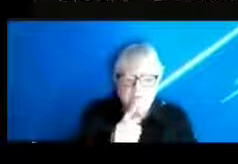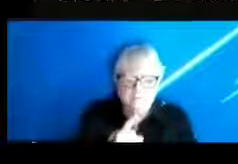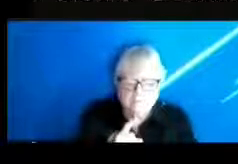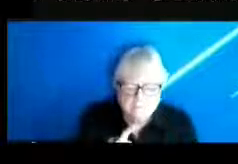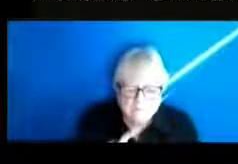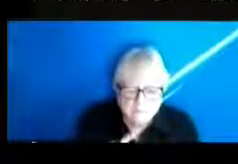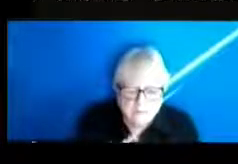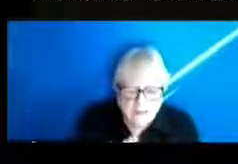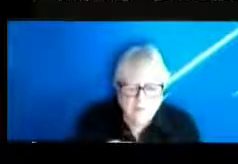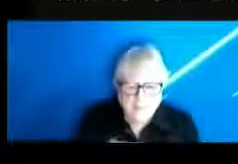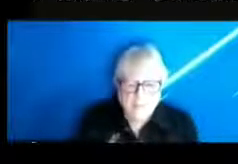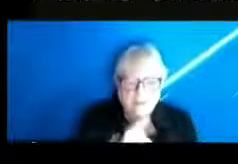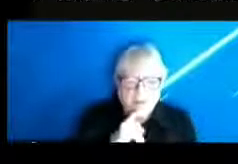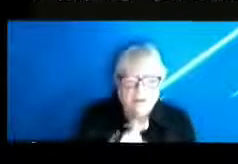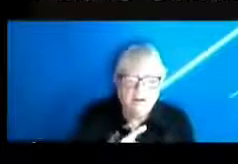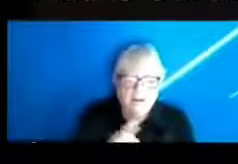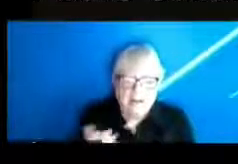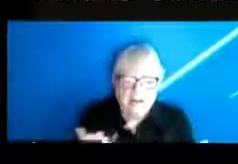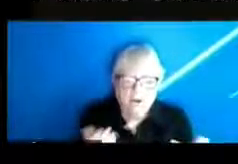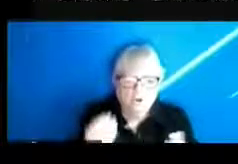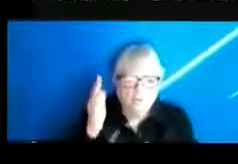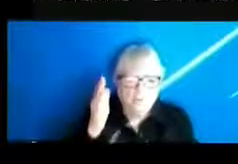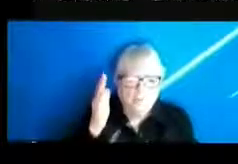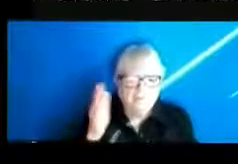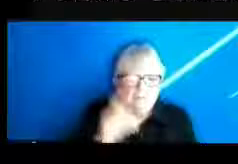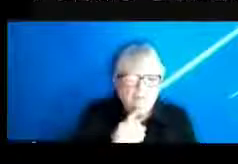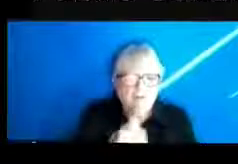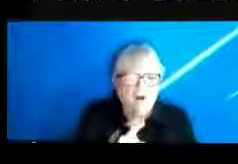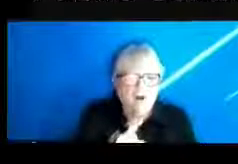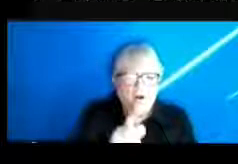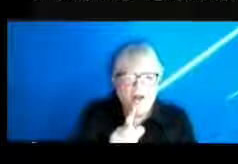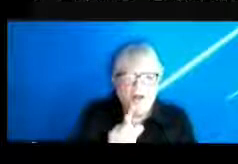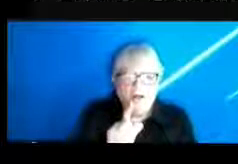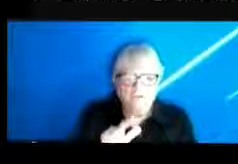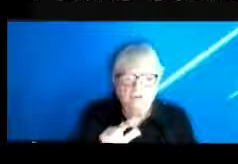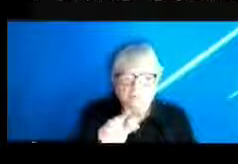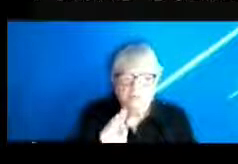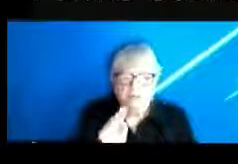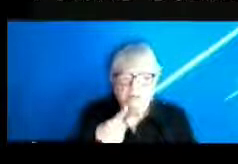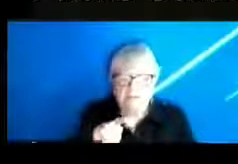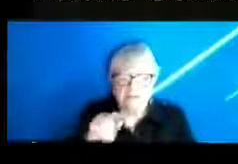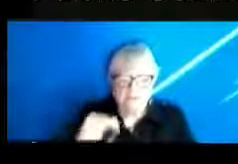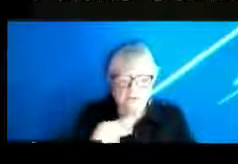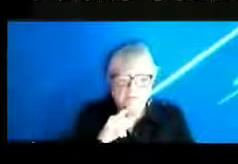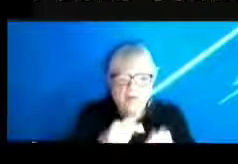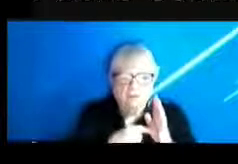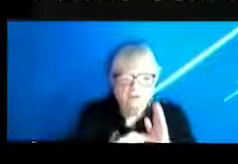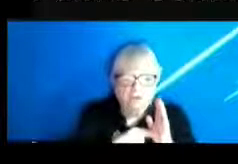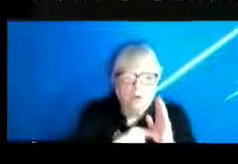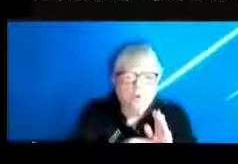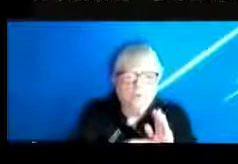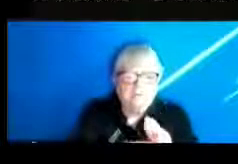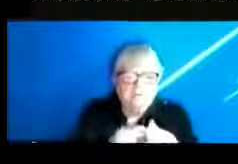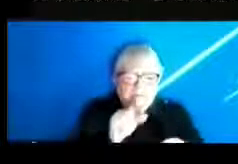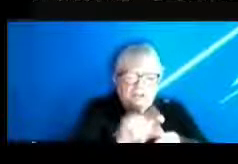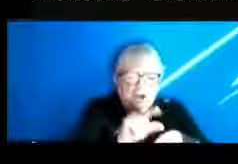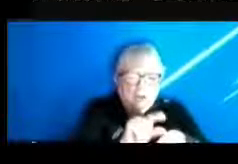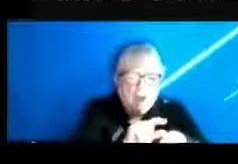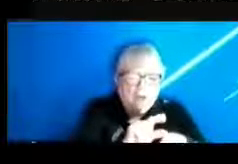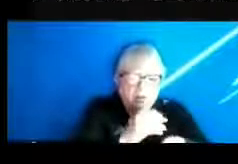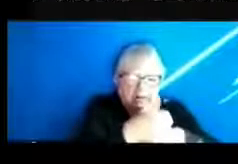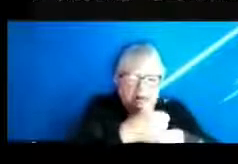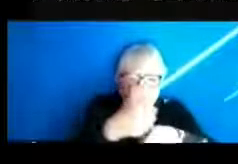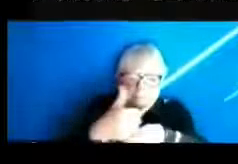members. And I'm here to present on our LGBTQ plus unity maps, which identify the geographically connected LGBTQ plus communities